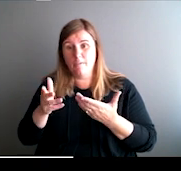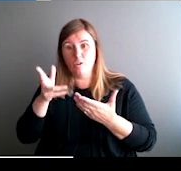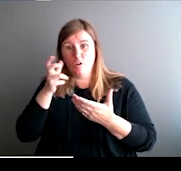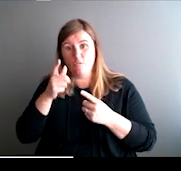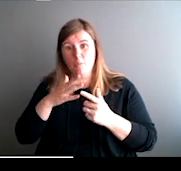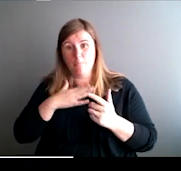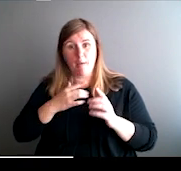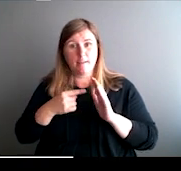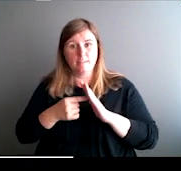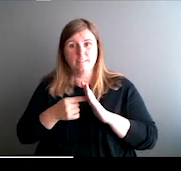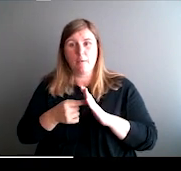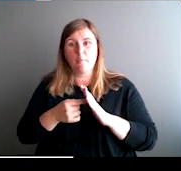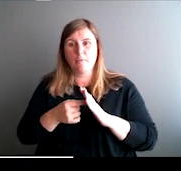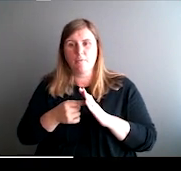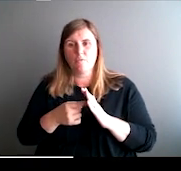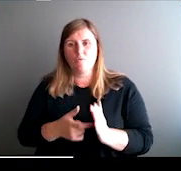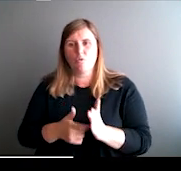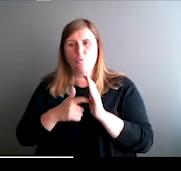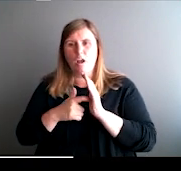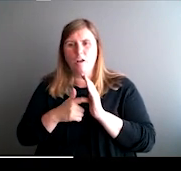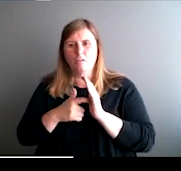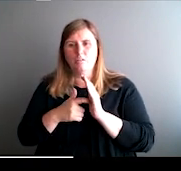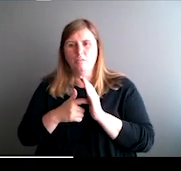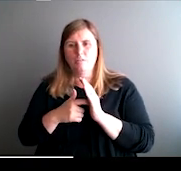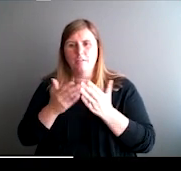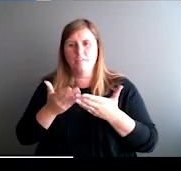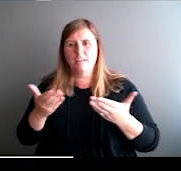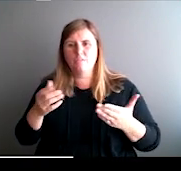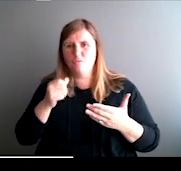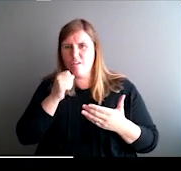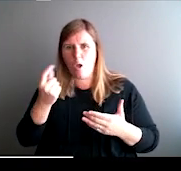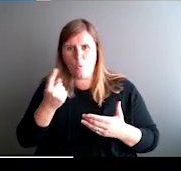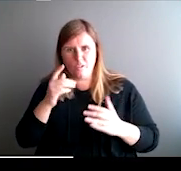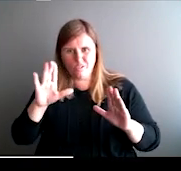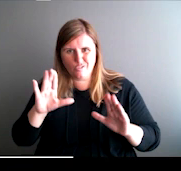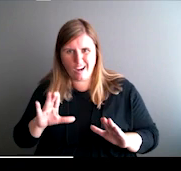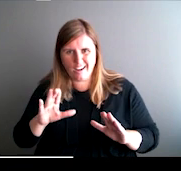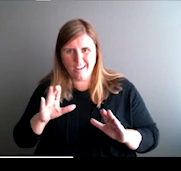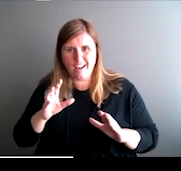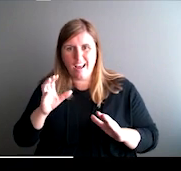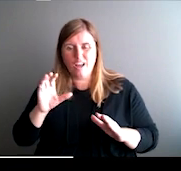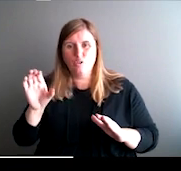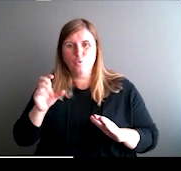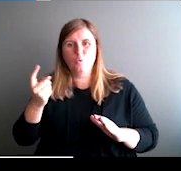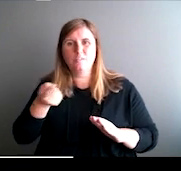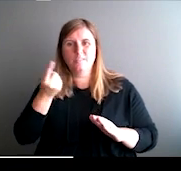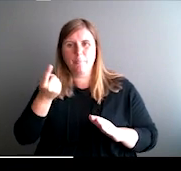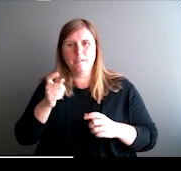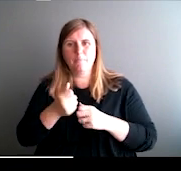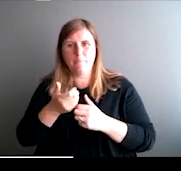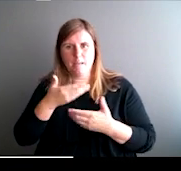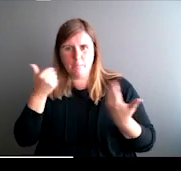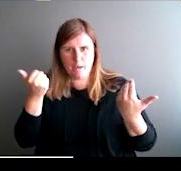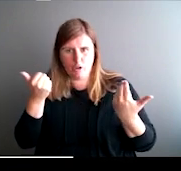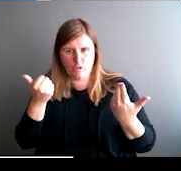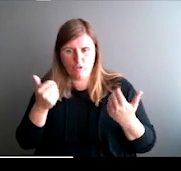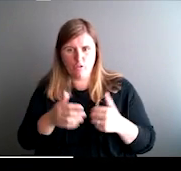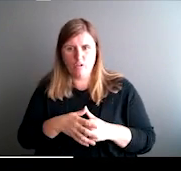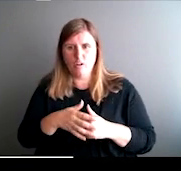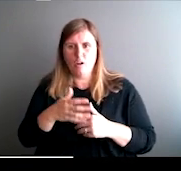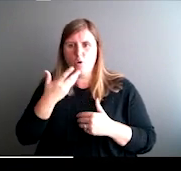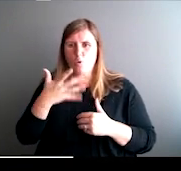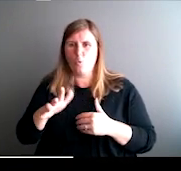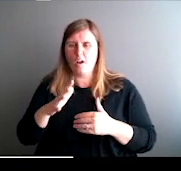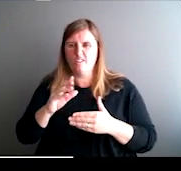my example, requires that things are not so great and you do something to make them better. Well, I don't want to